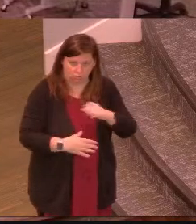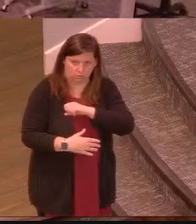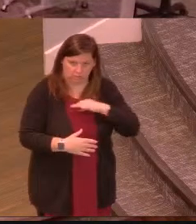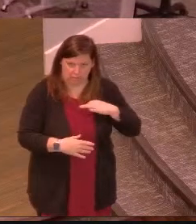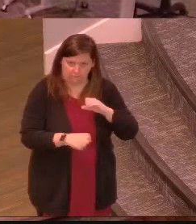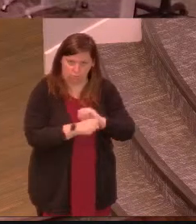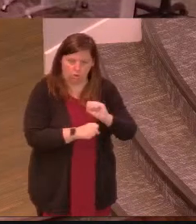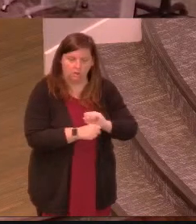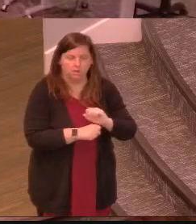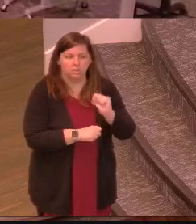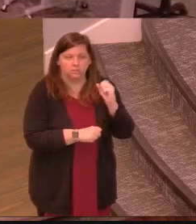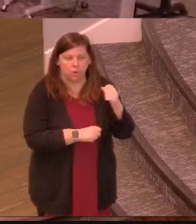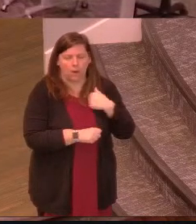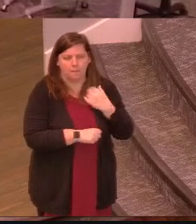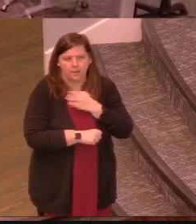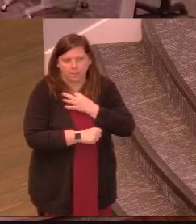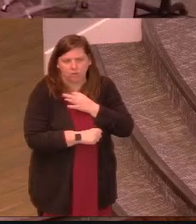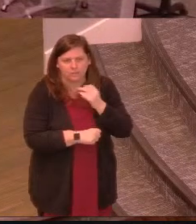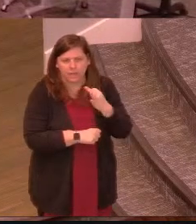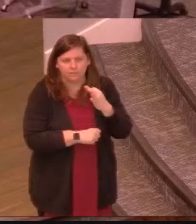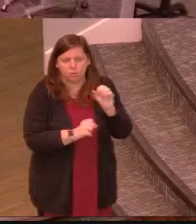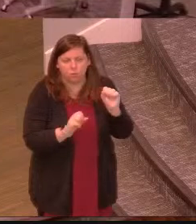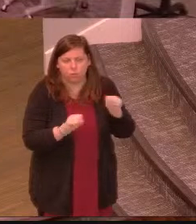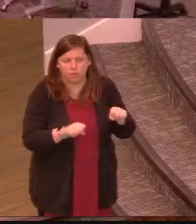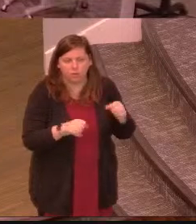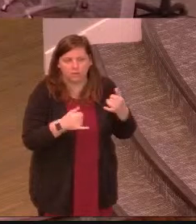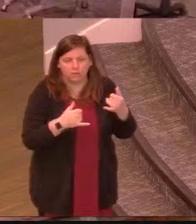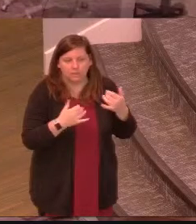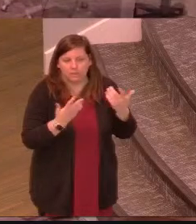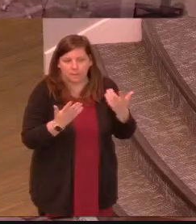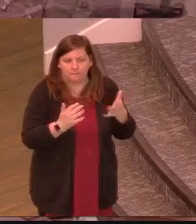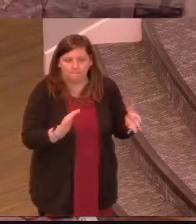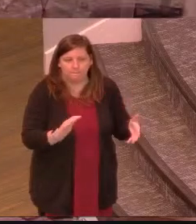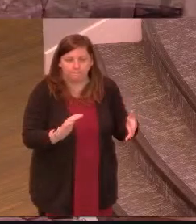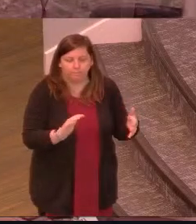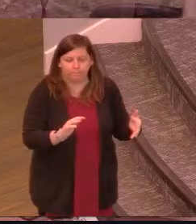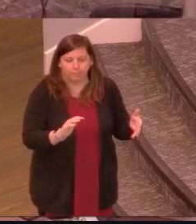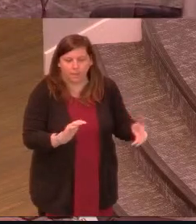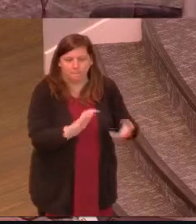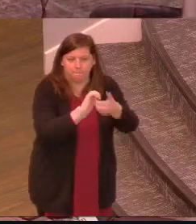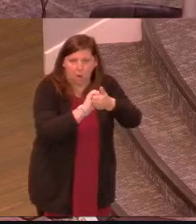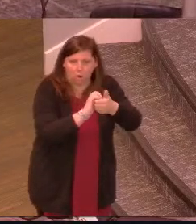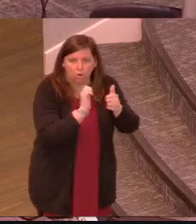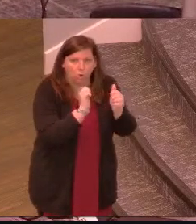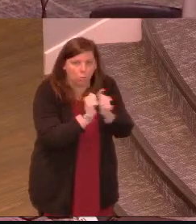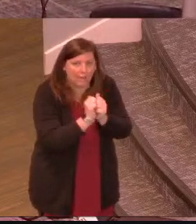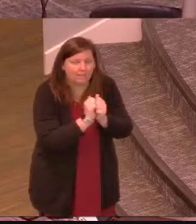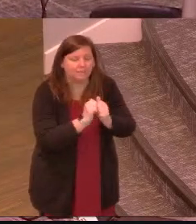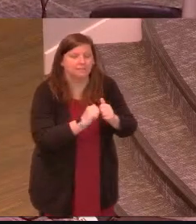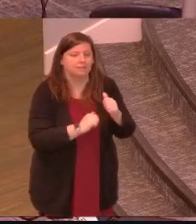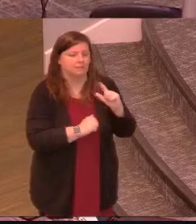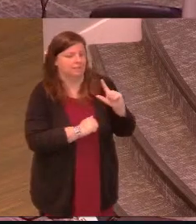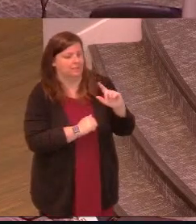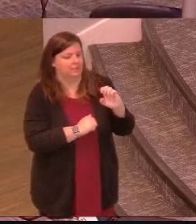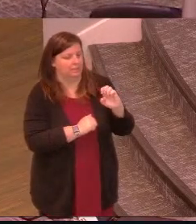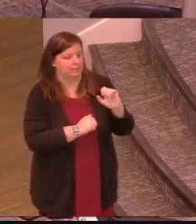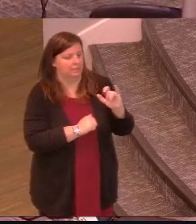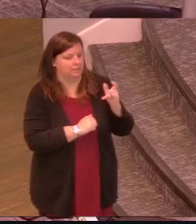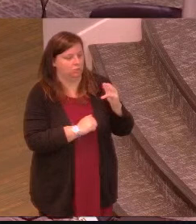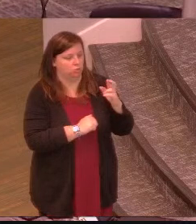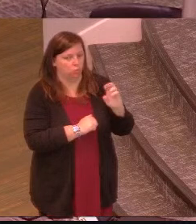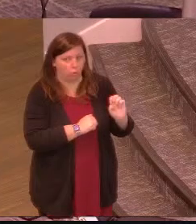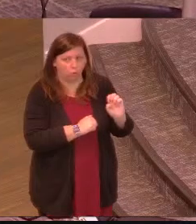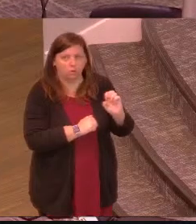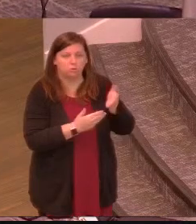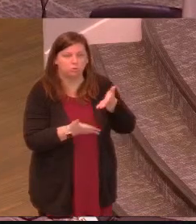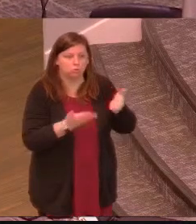somehow partner with leisure services or community partners to actually have programs in the school building,